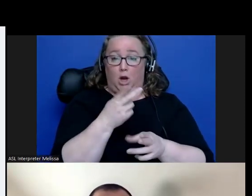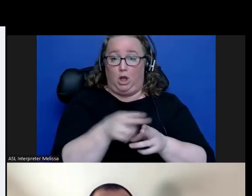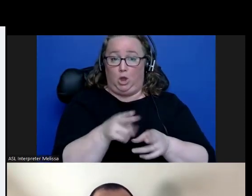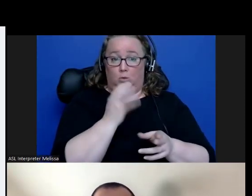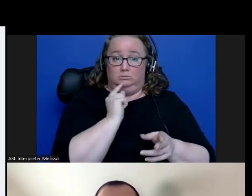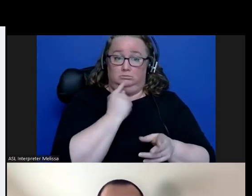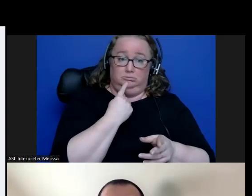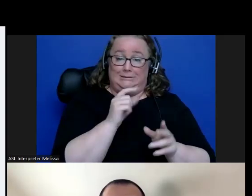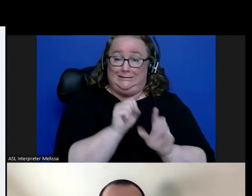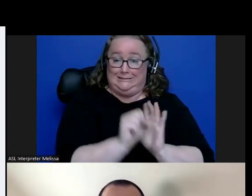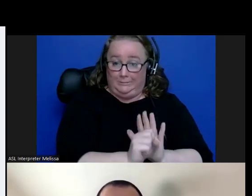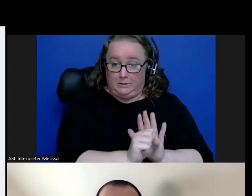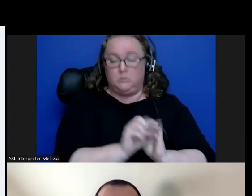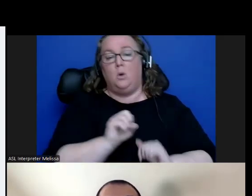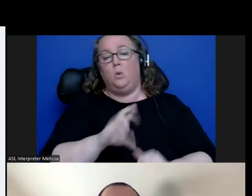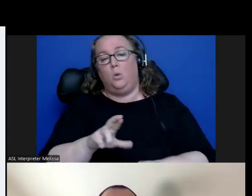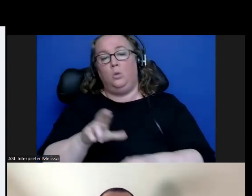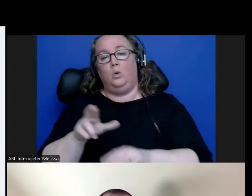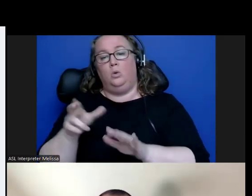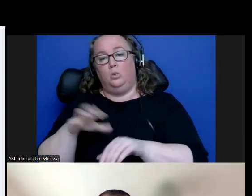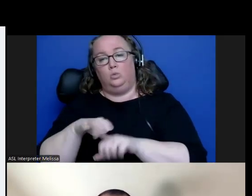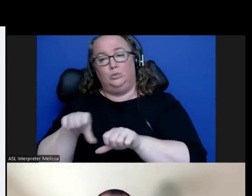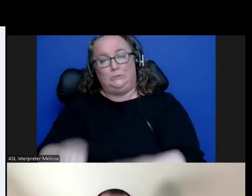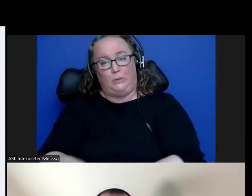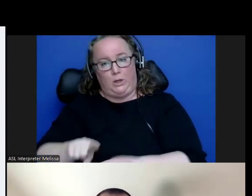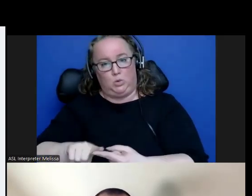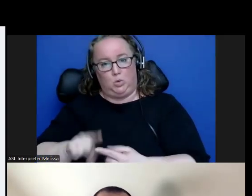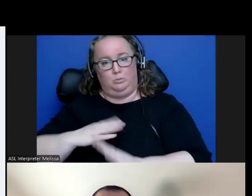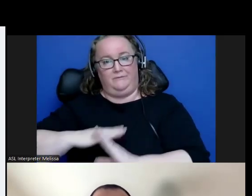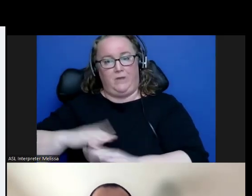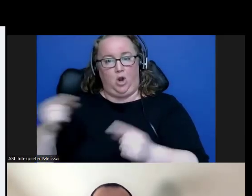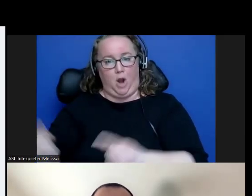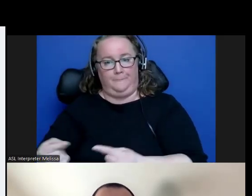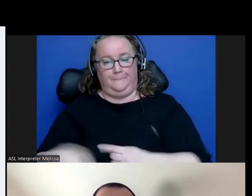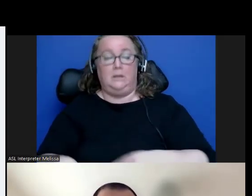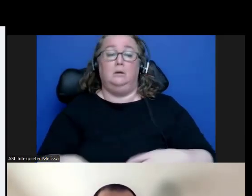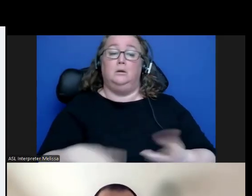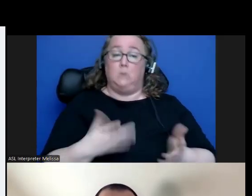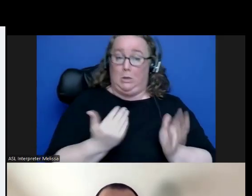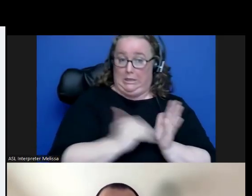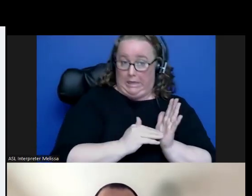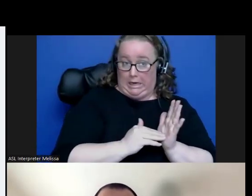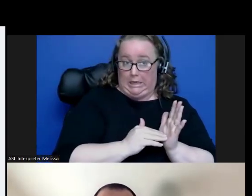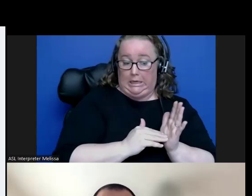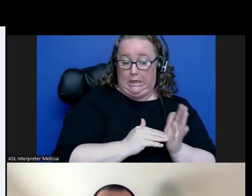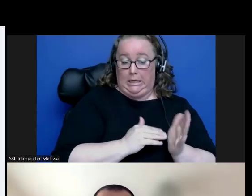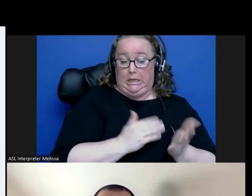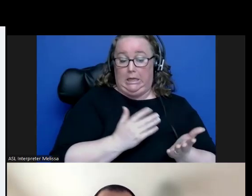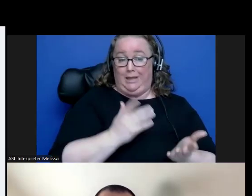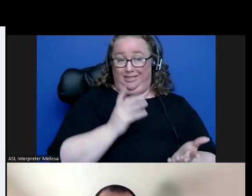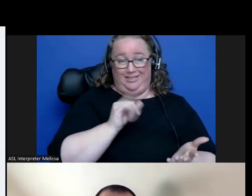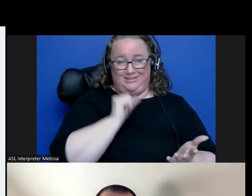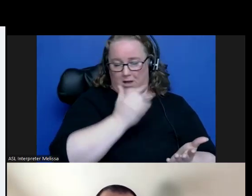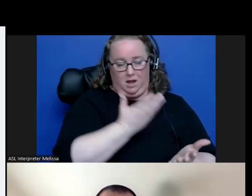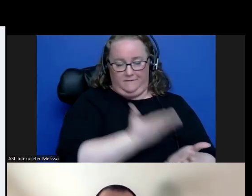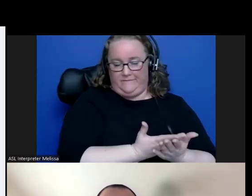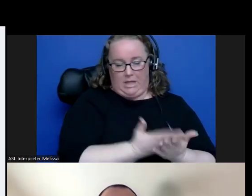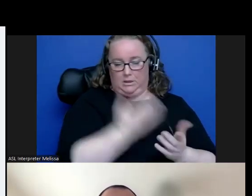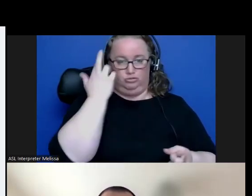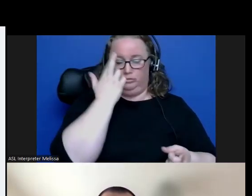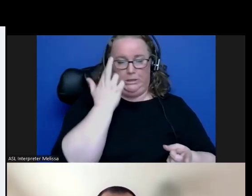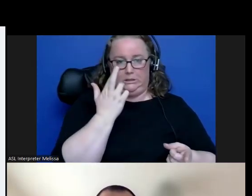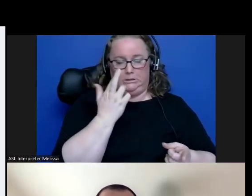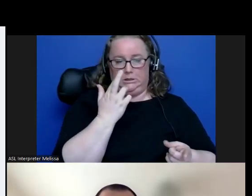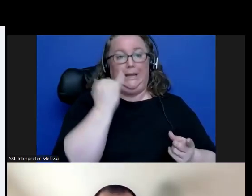two is restraint to prevent harm. Now, treatment, as we discussed earlier, is not a valid legal basis for medication restraint,